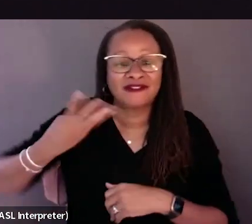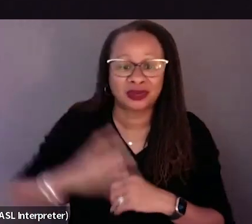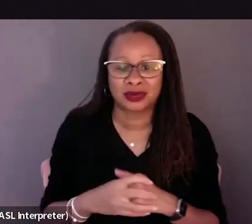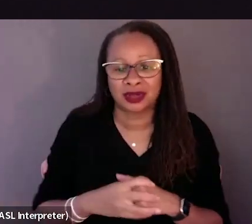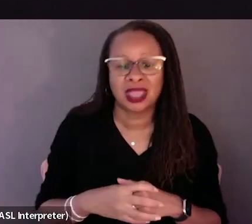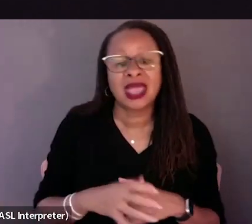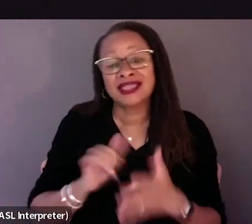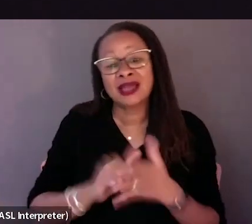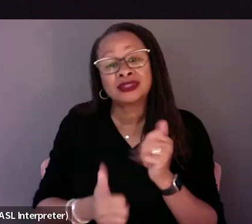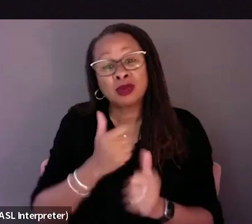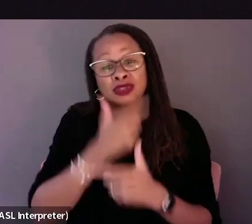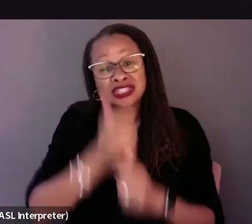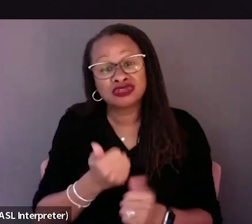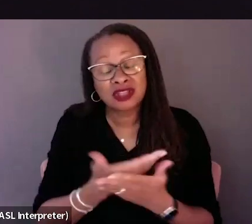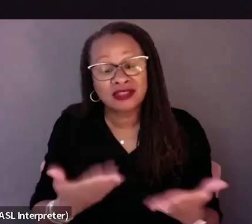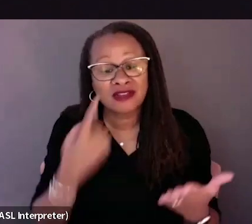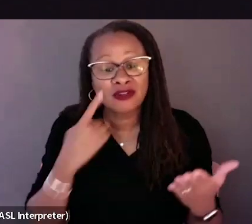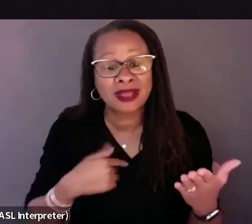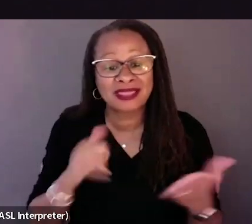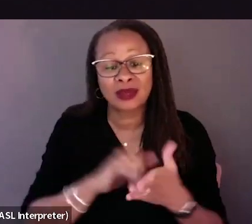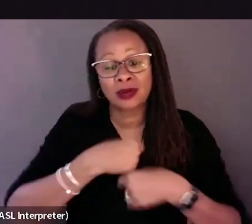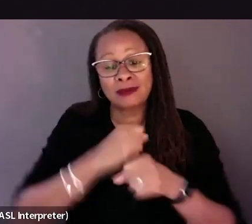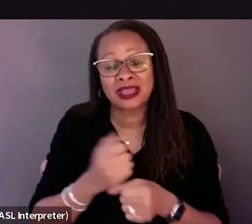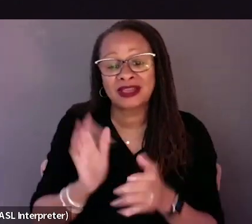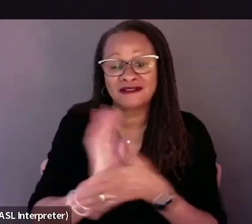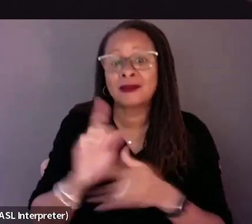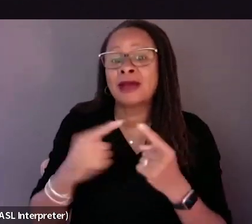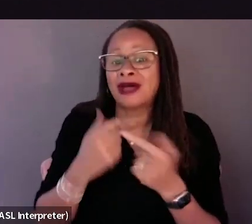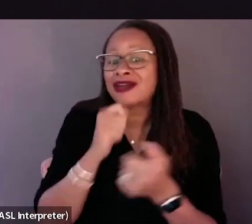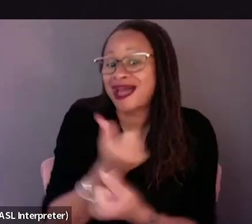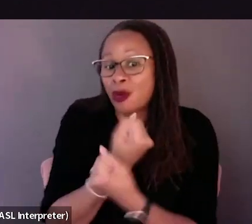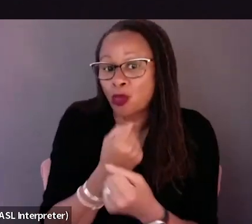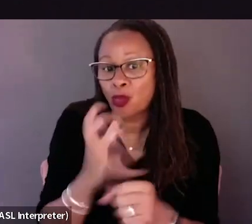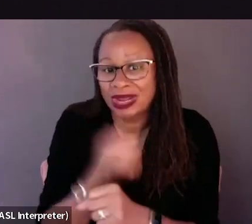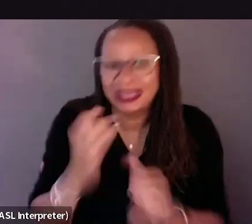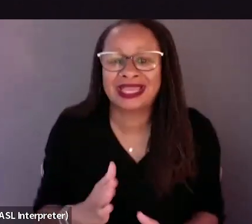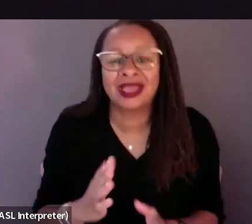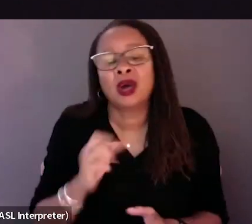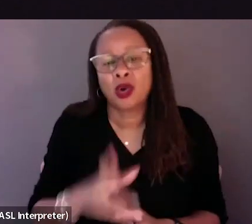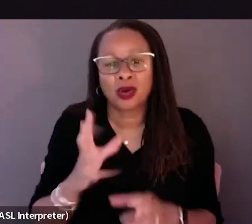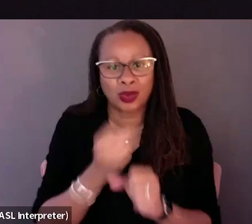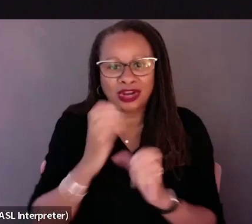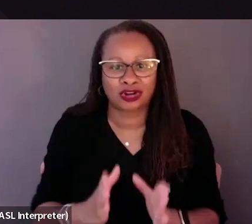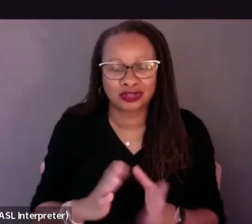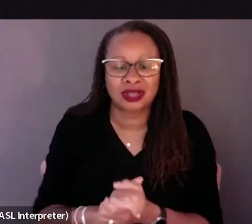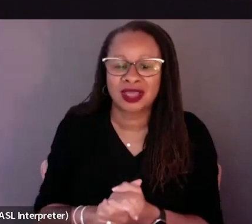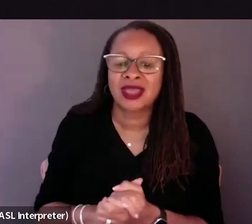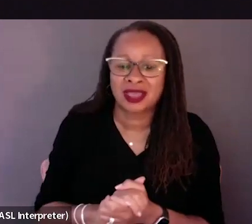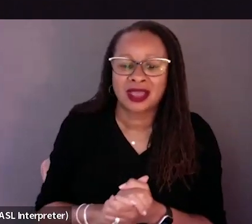the most, that we are making a film about not winning and about not winners, and